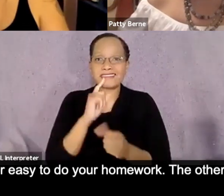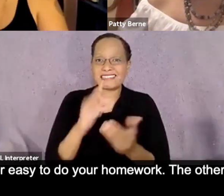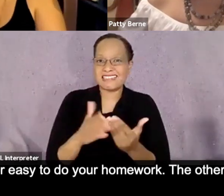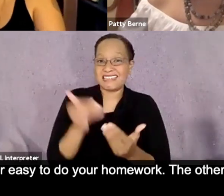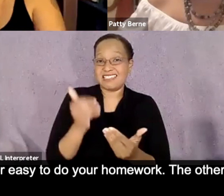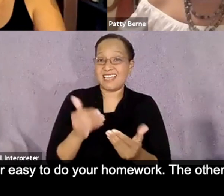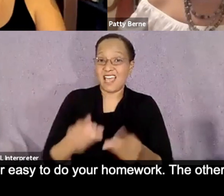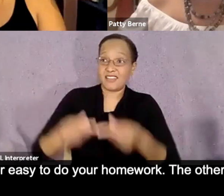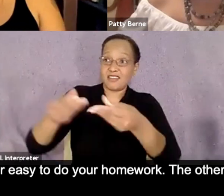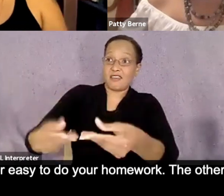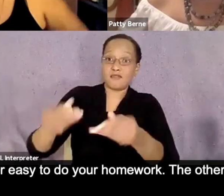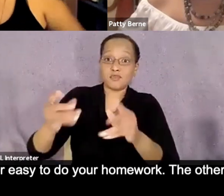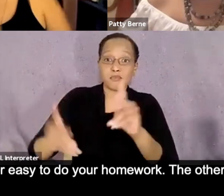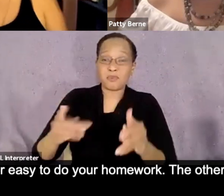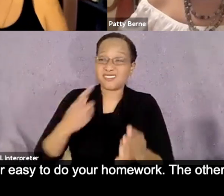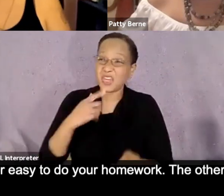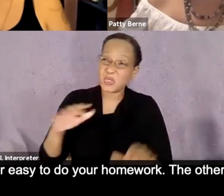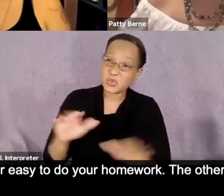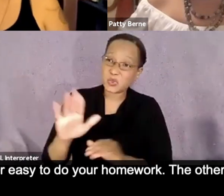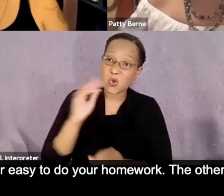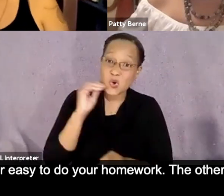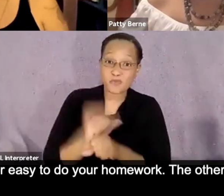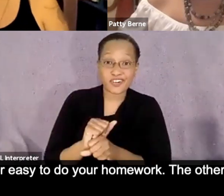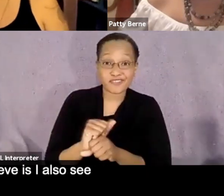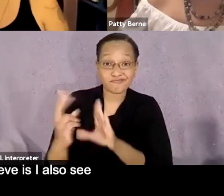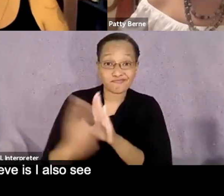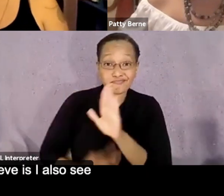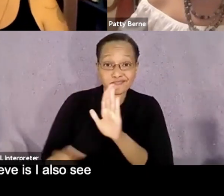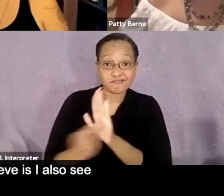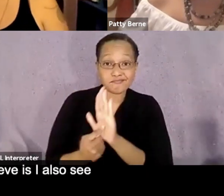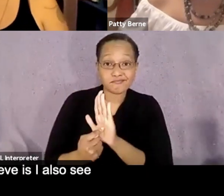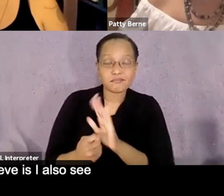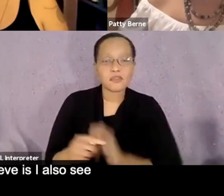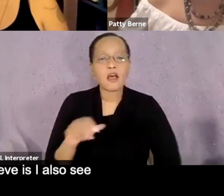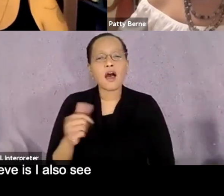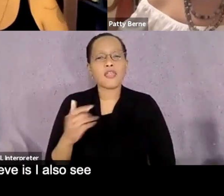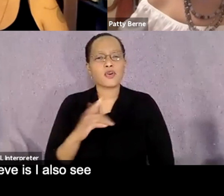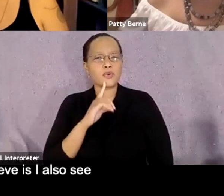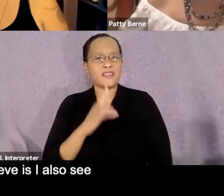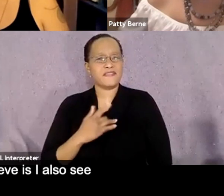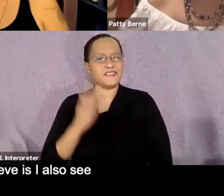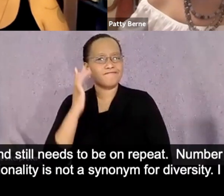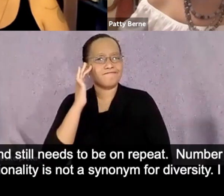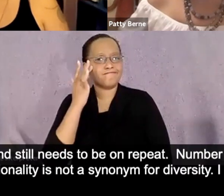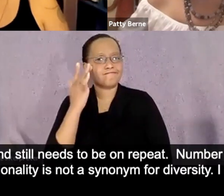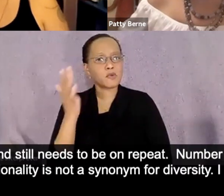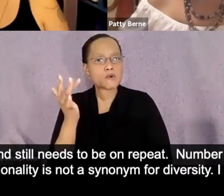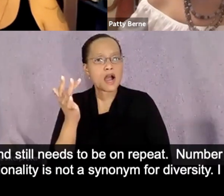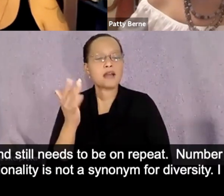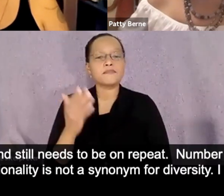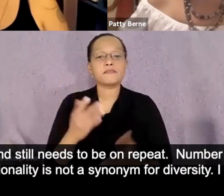homework. And I guess I just another little pet peeve is, I also see, not